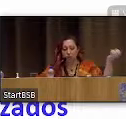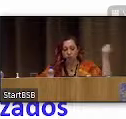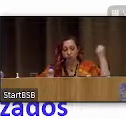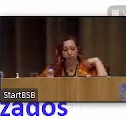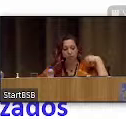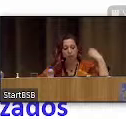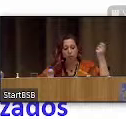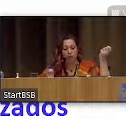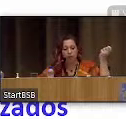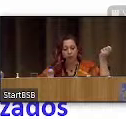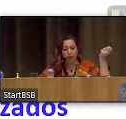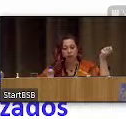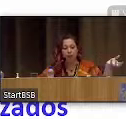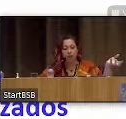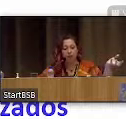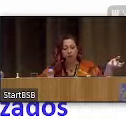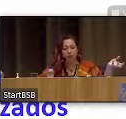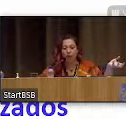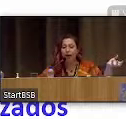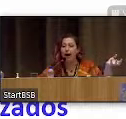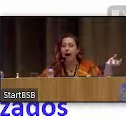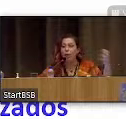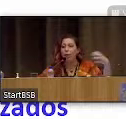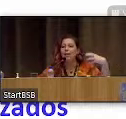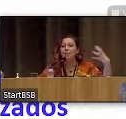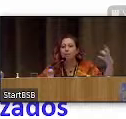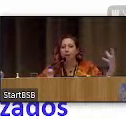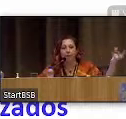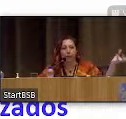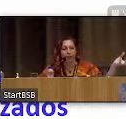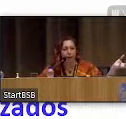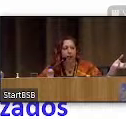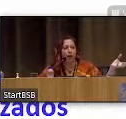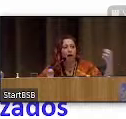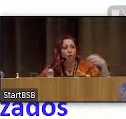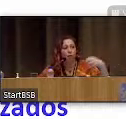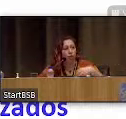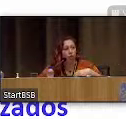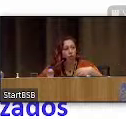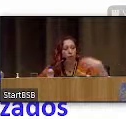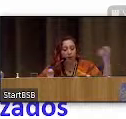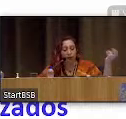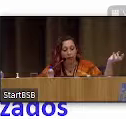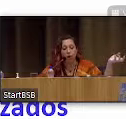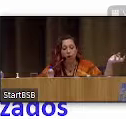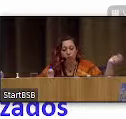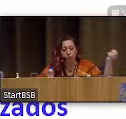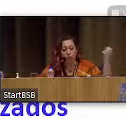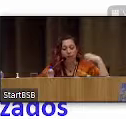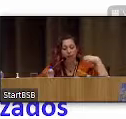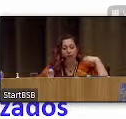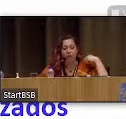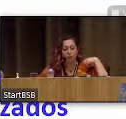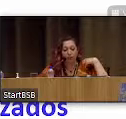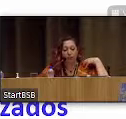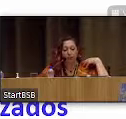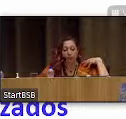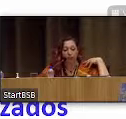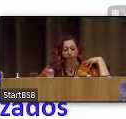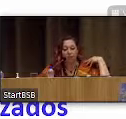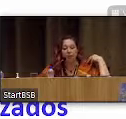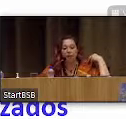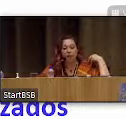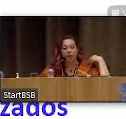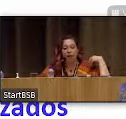support. But in these patients, we noticed the near miss in